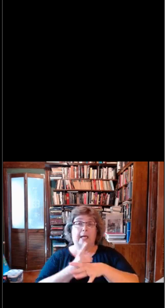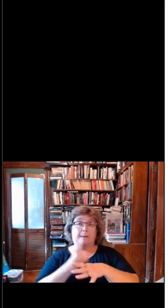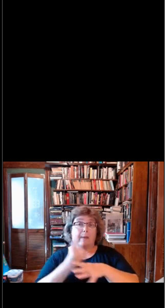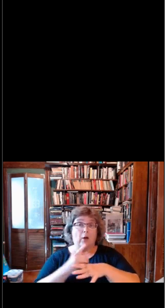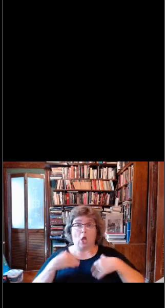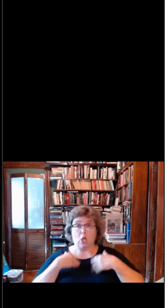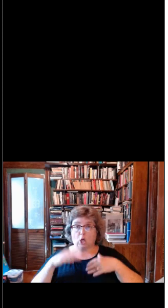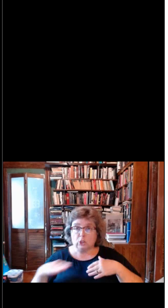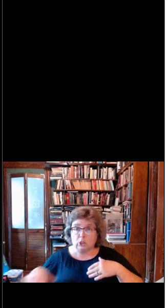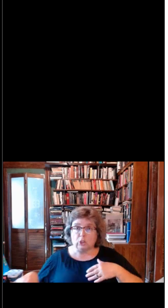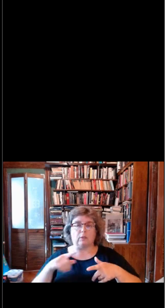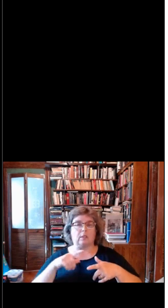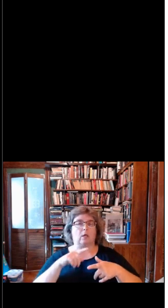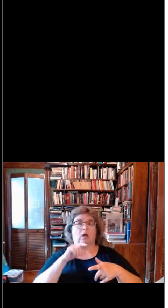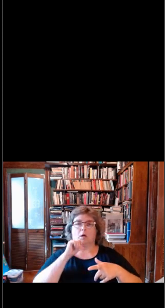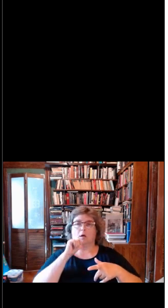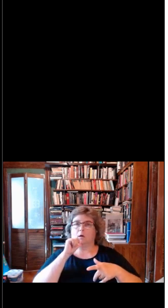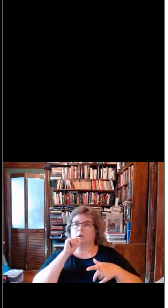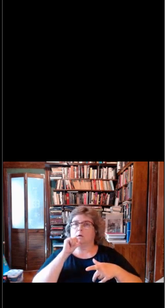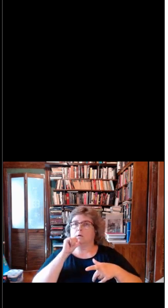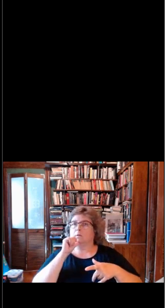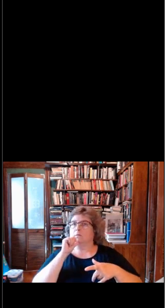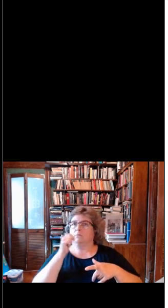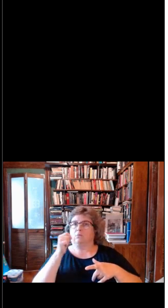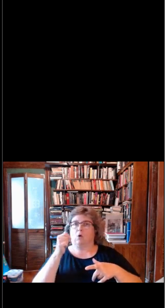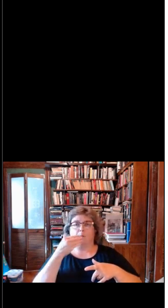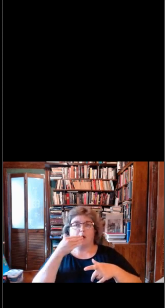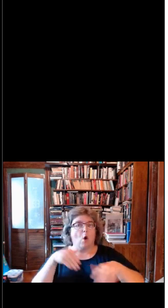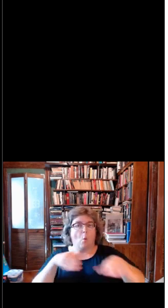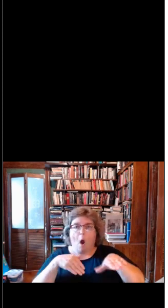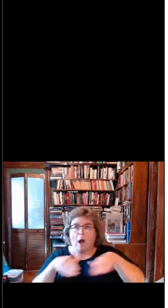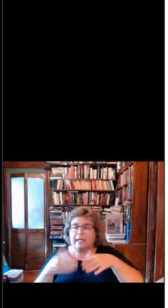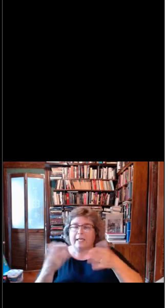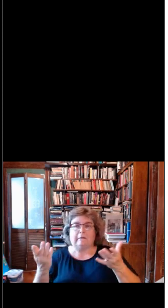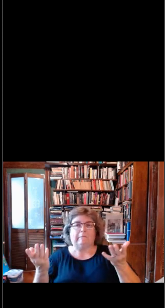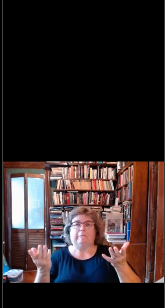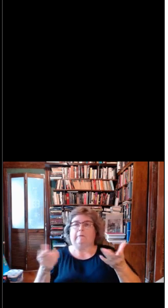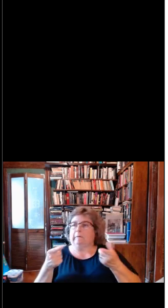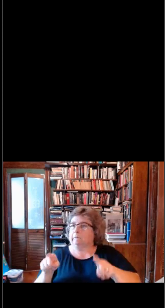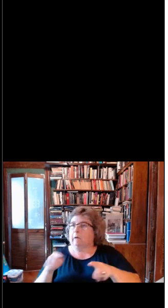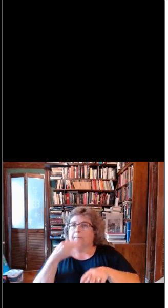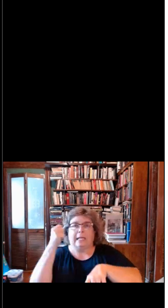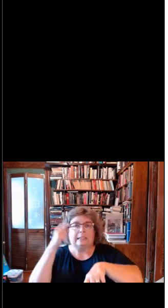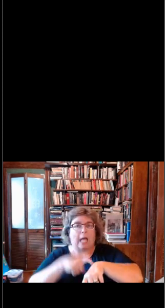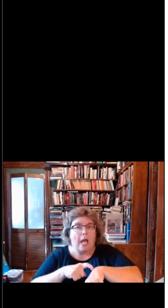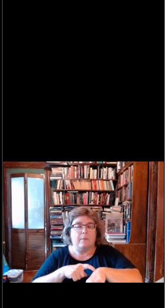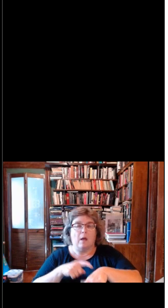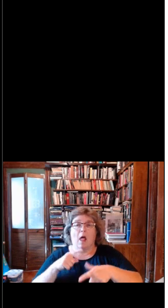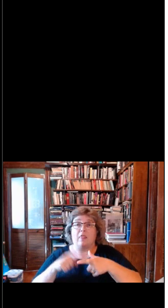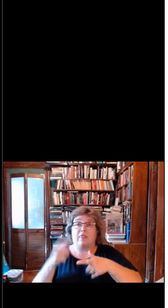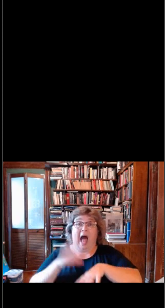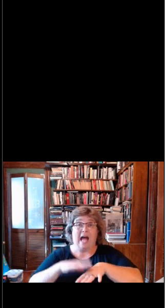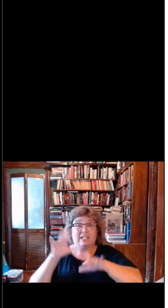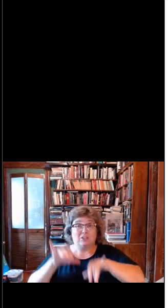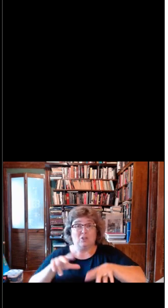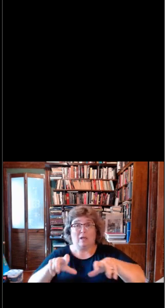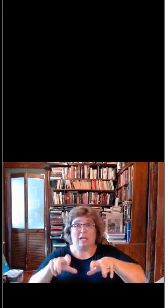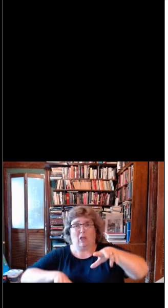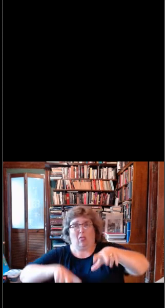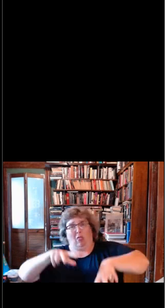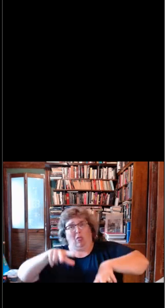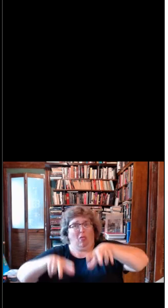who may not even be very good at walking during the best of times, let alone on snow and ice. And